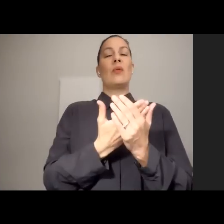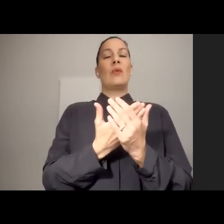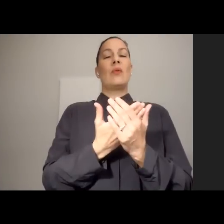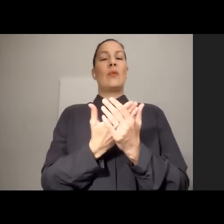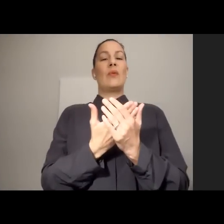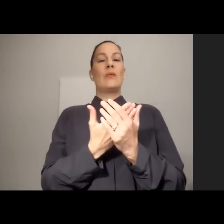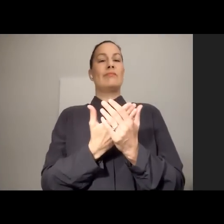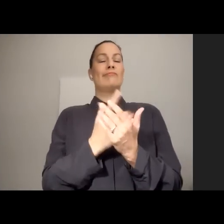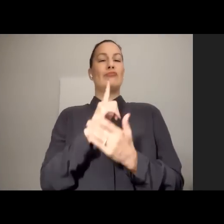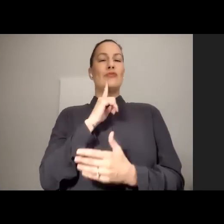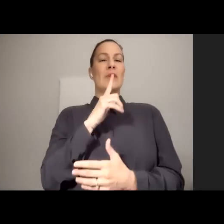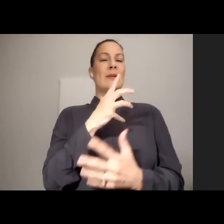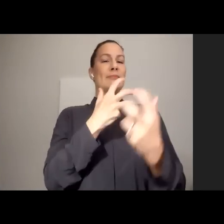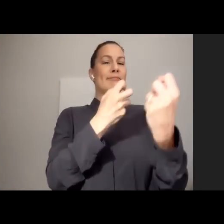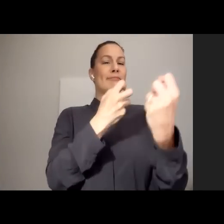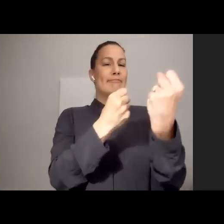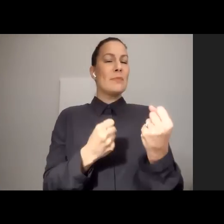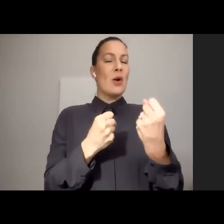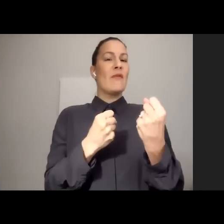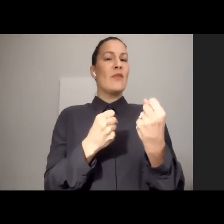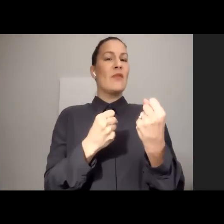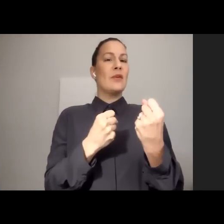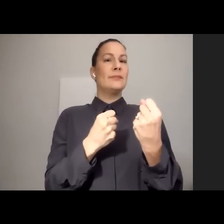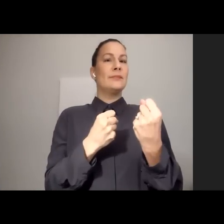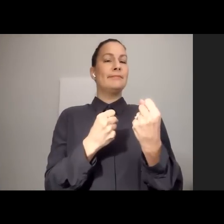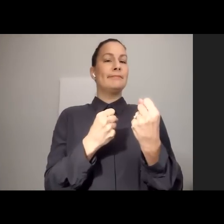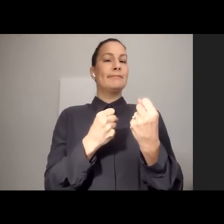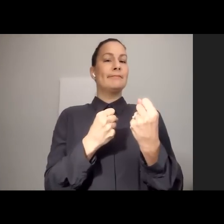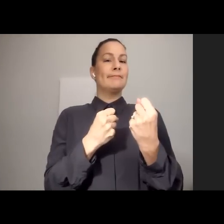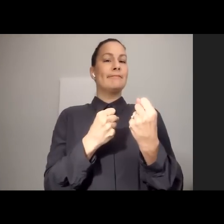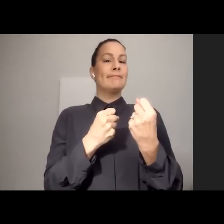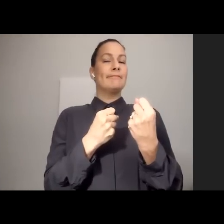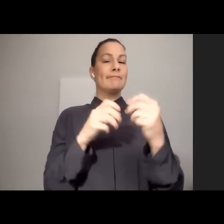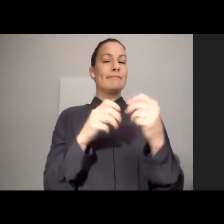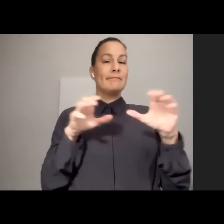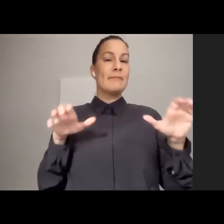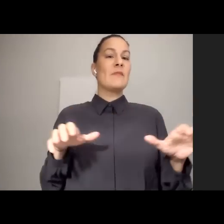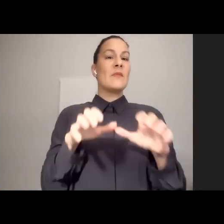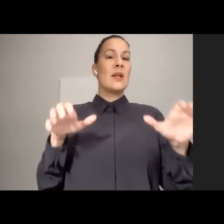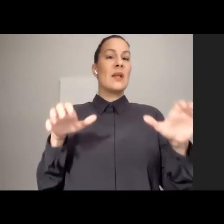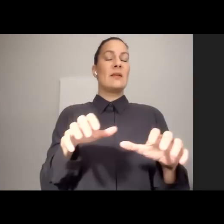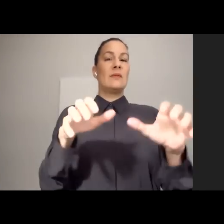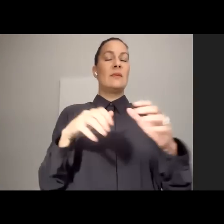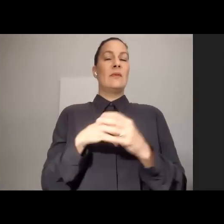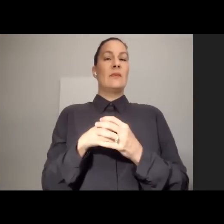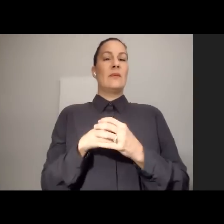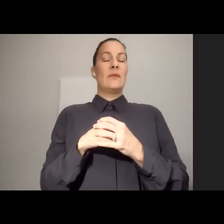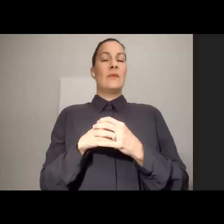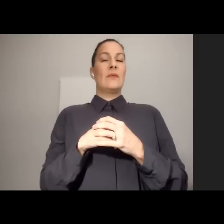powerhouse activists who I am constantly learning from. And in this